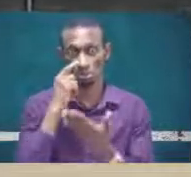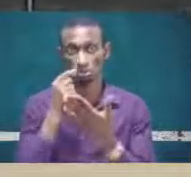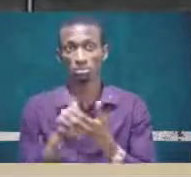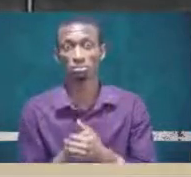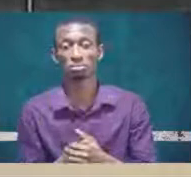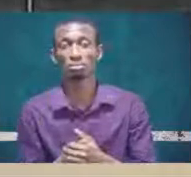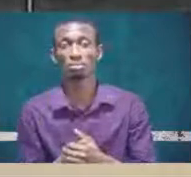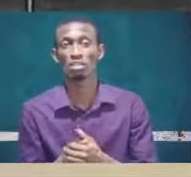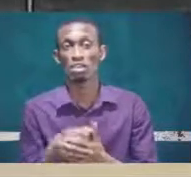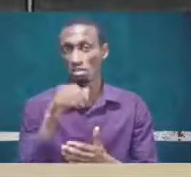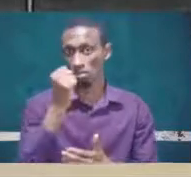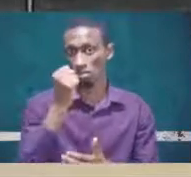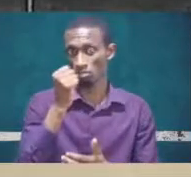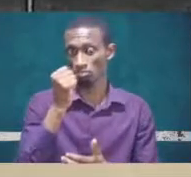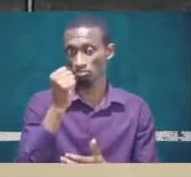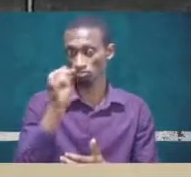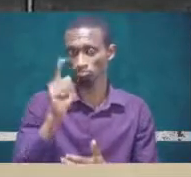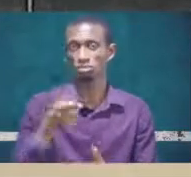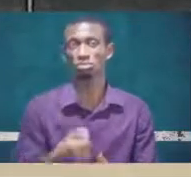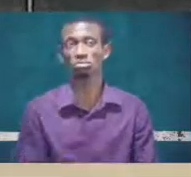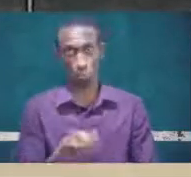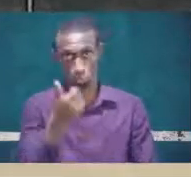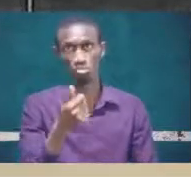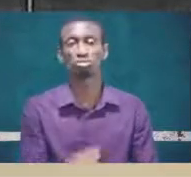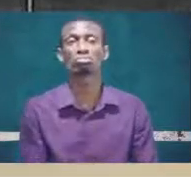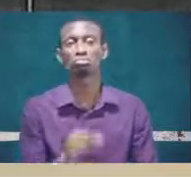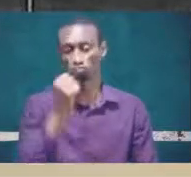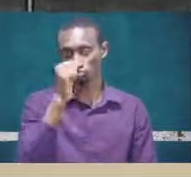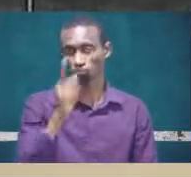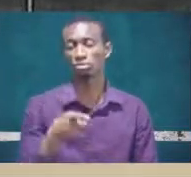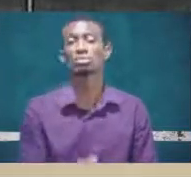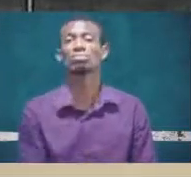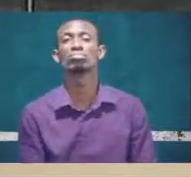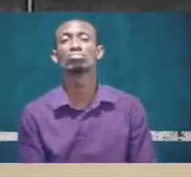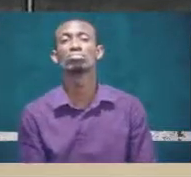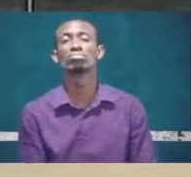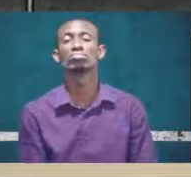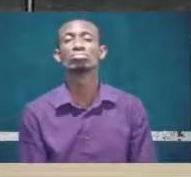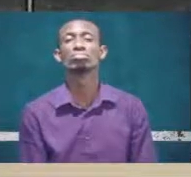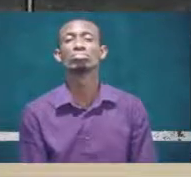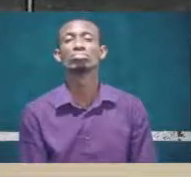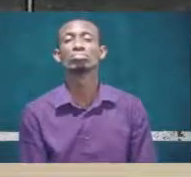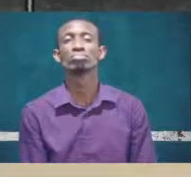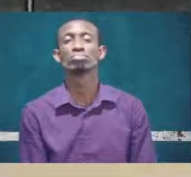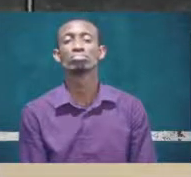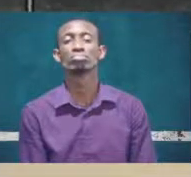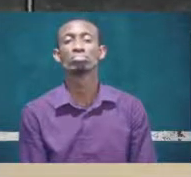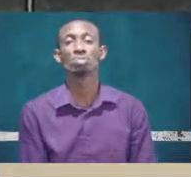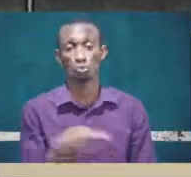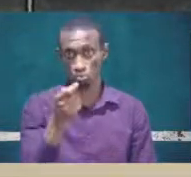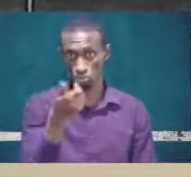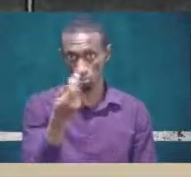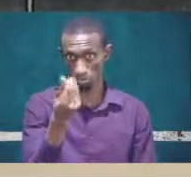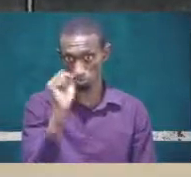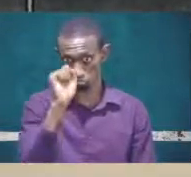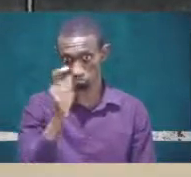is 500 francs. The price is 500 francs. 500